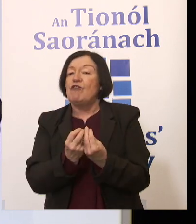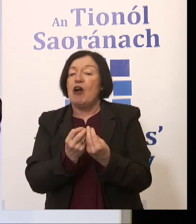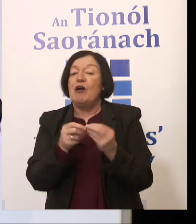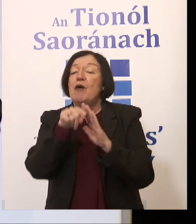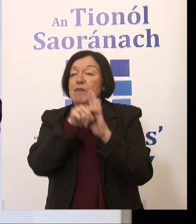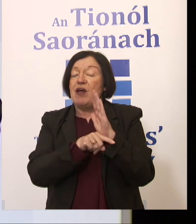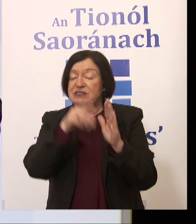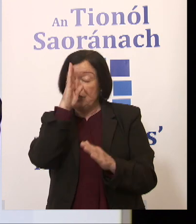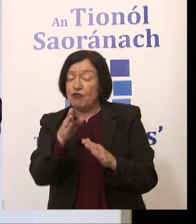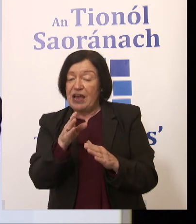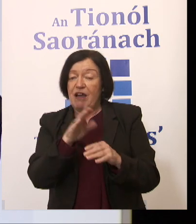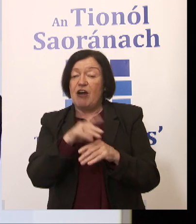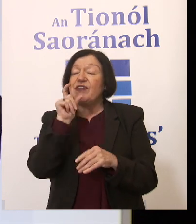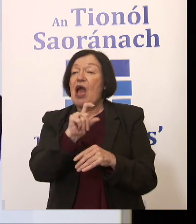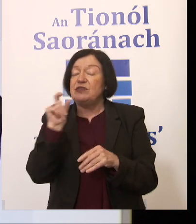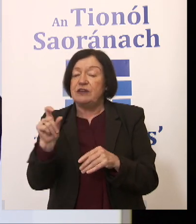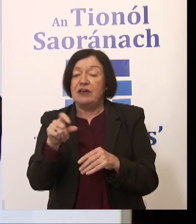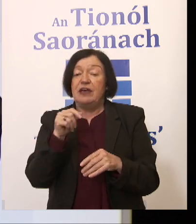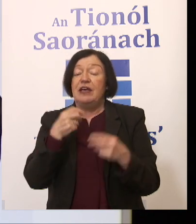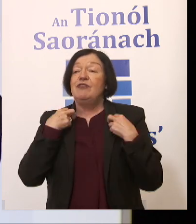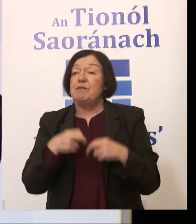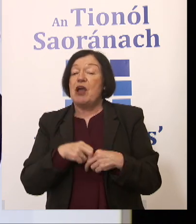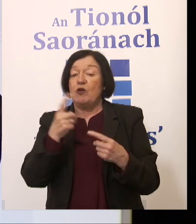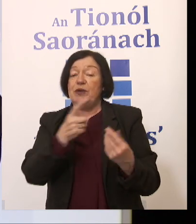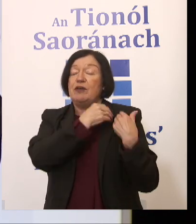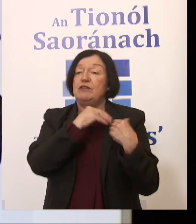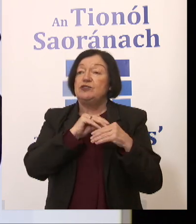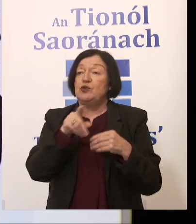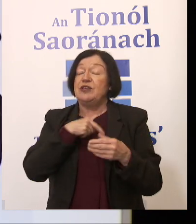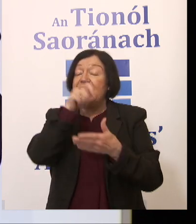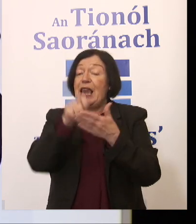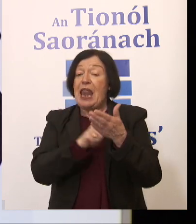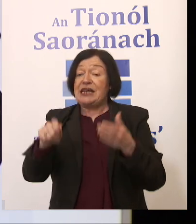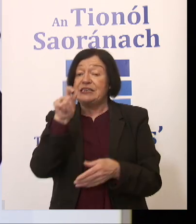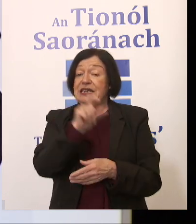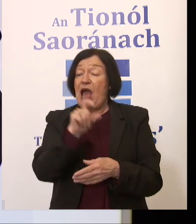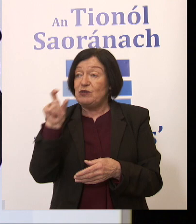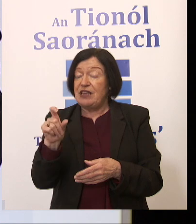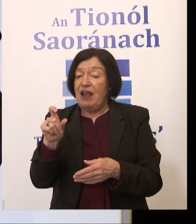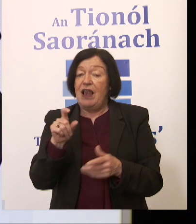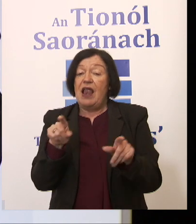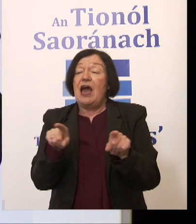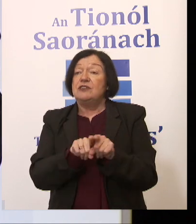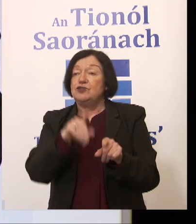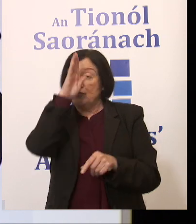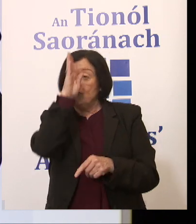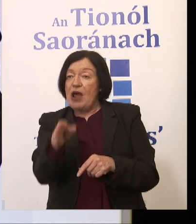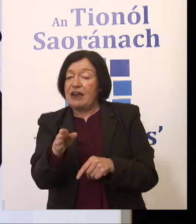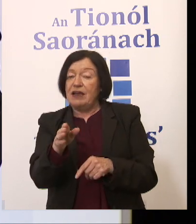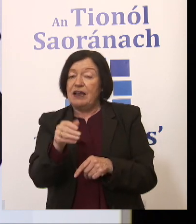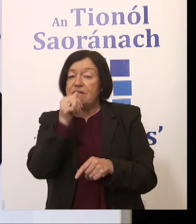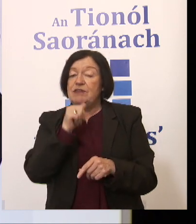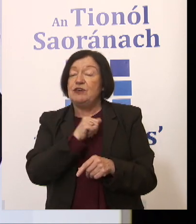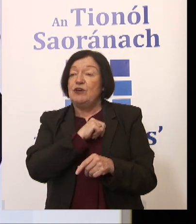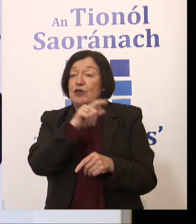policy direction of the council. The mayor would be accountable to the elected council, and obviously also directly answerable to